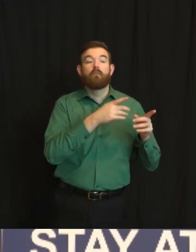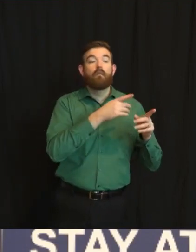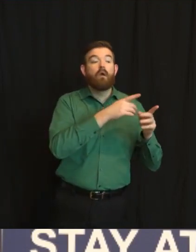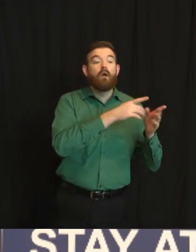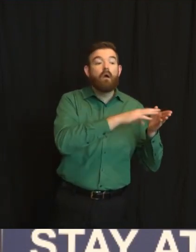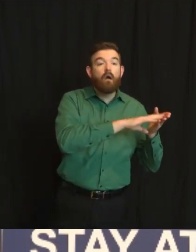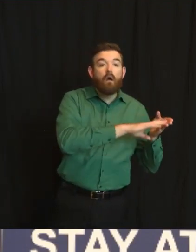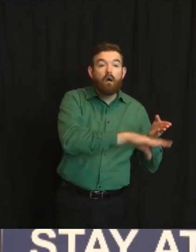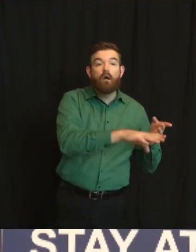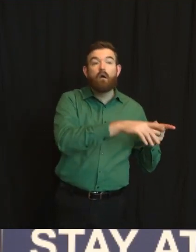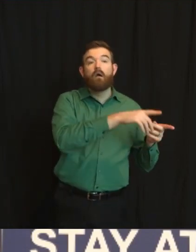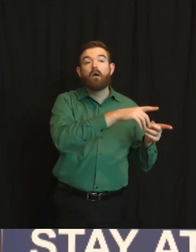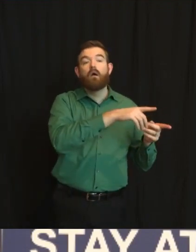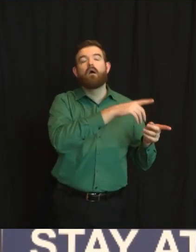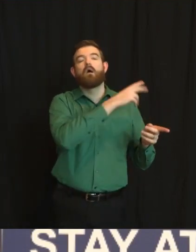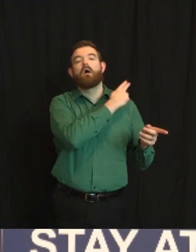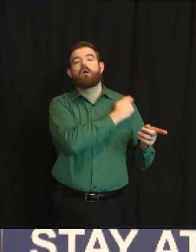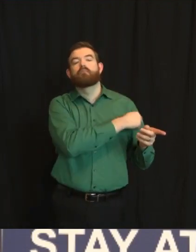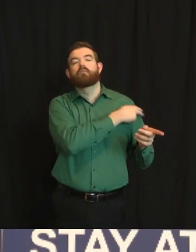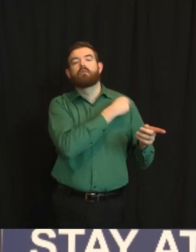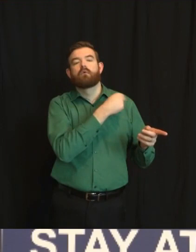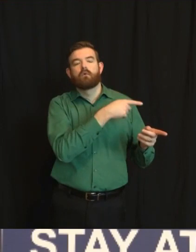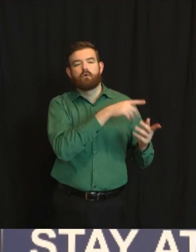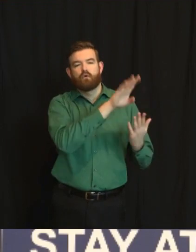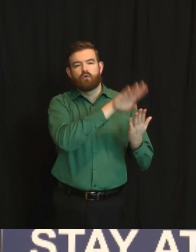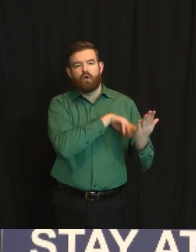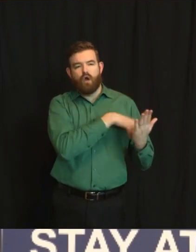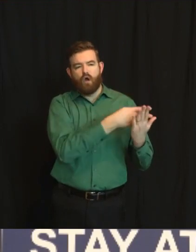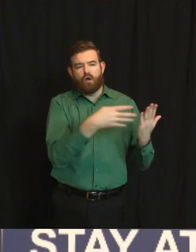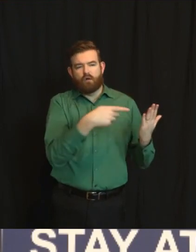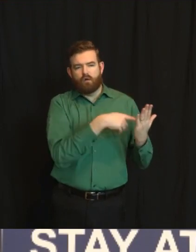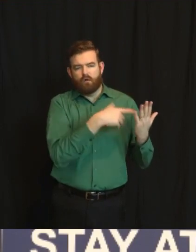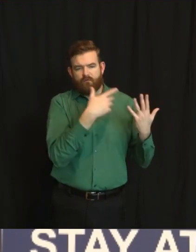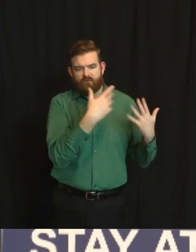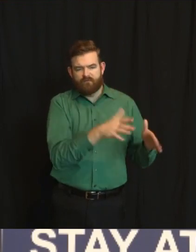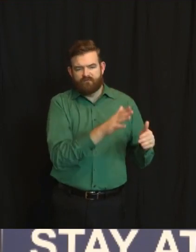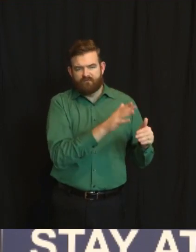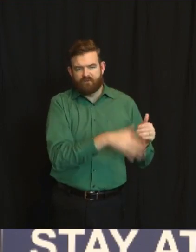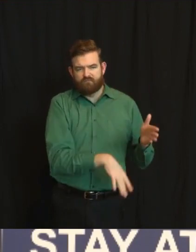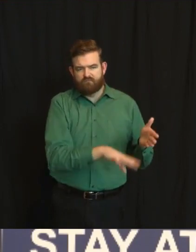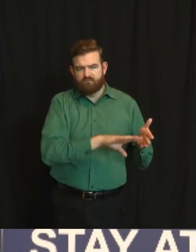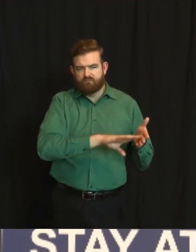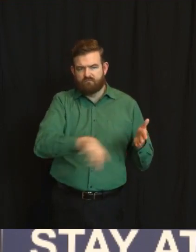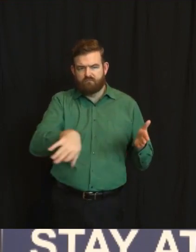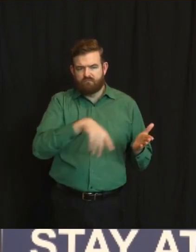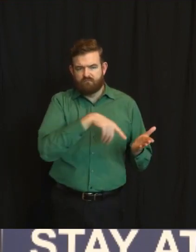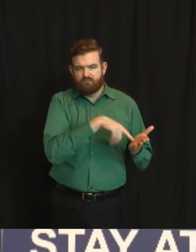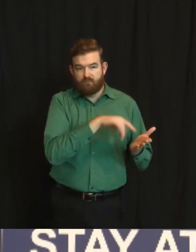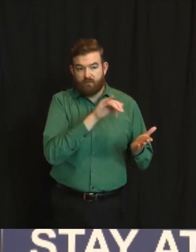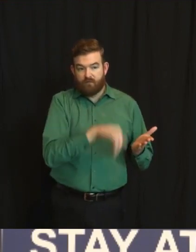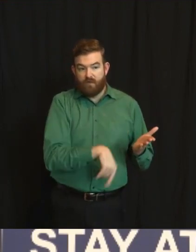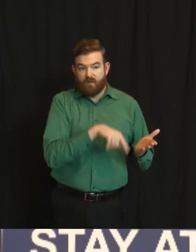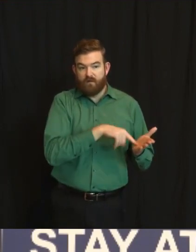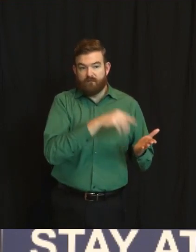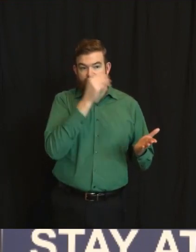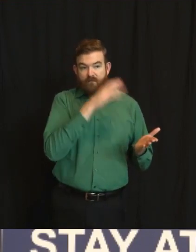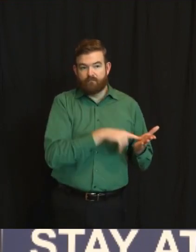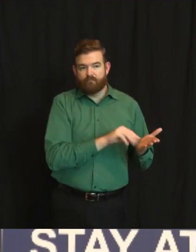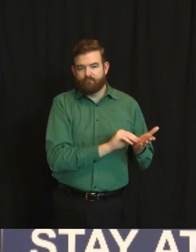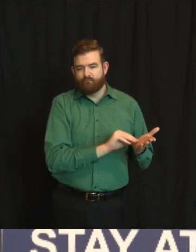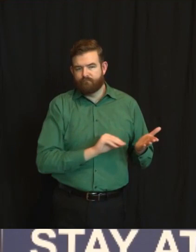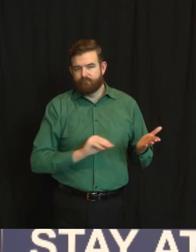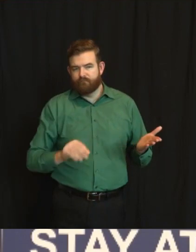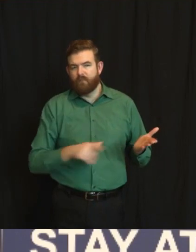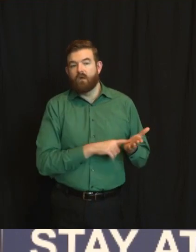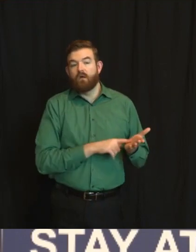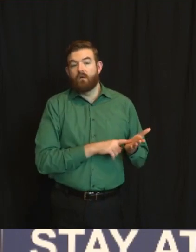charts are completed at the hospitals, because it's the discharge, what they call the discharge data set, and it identifies whether